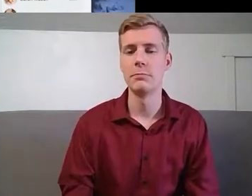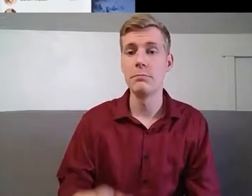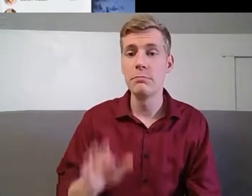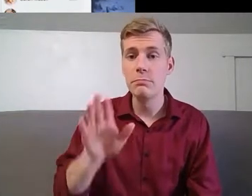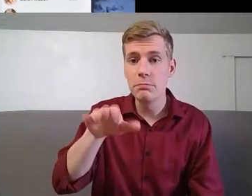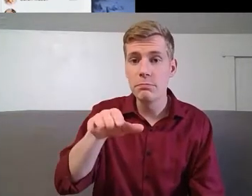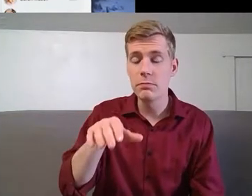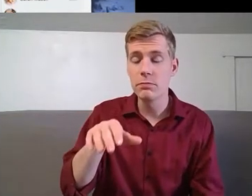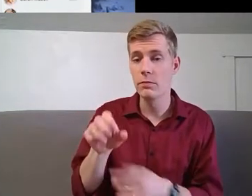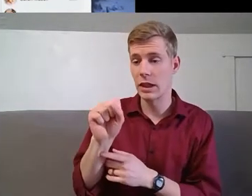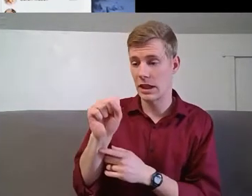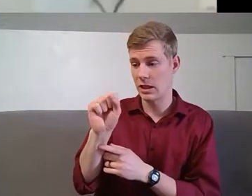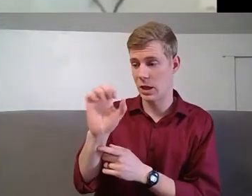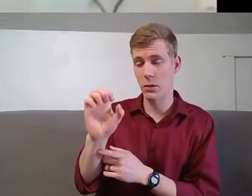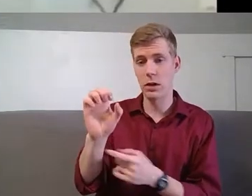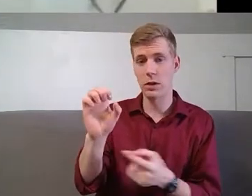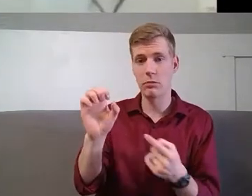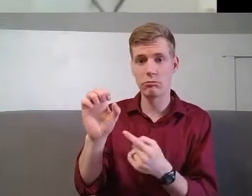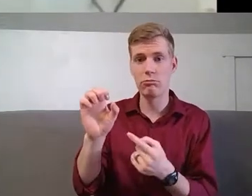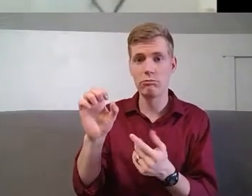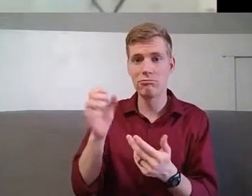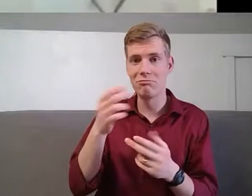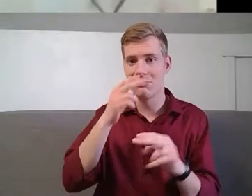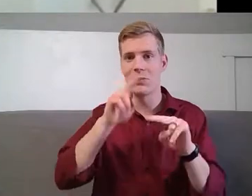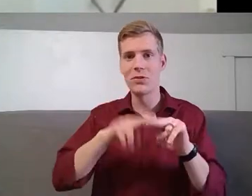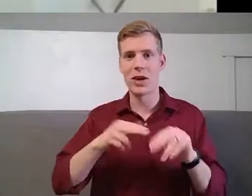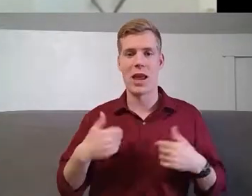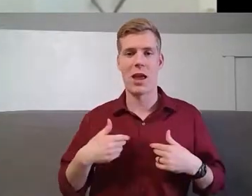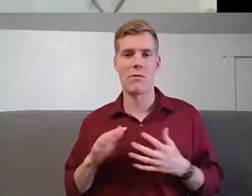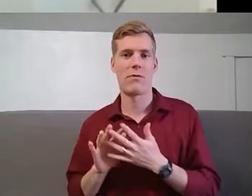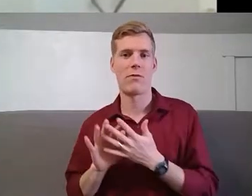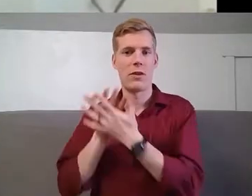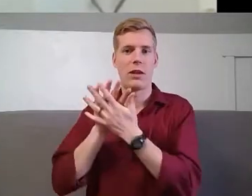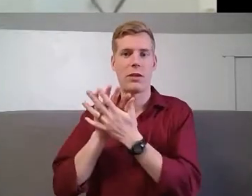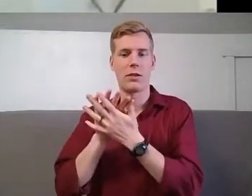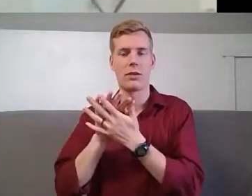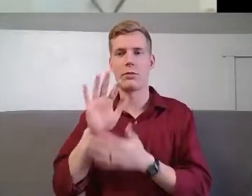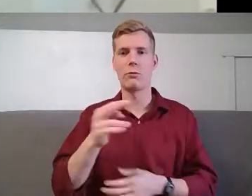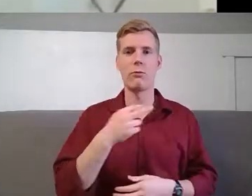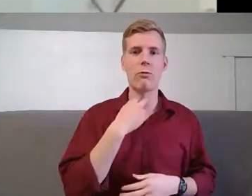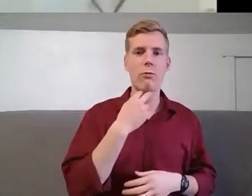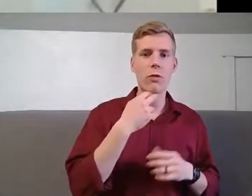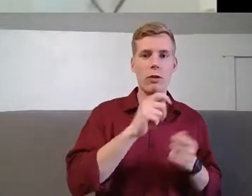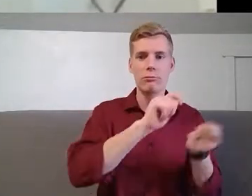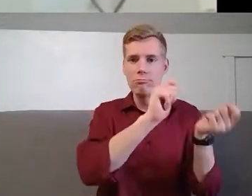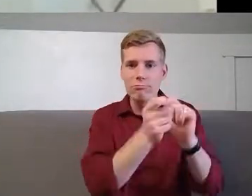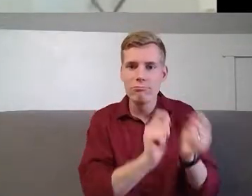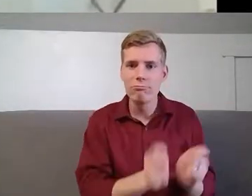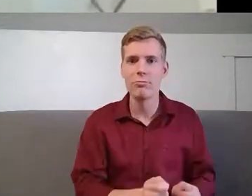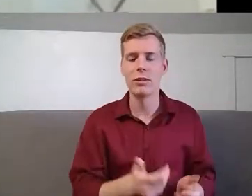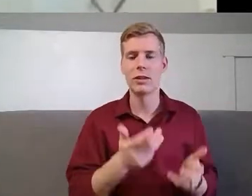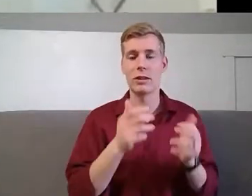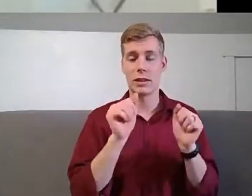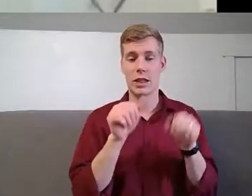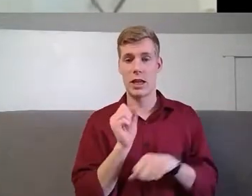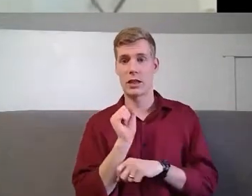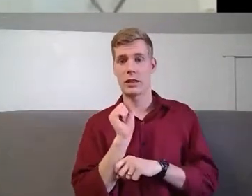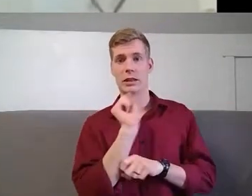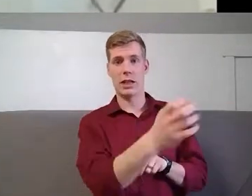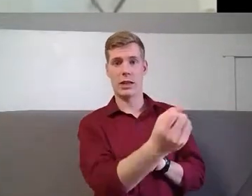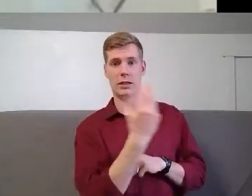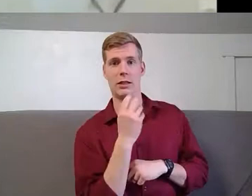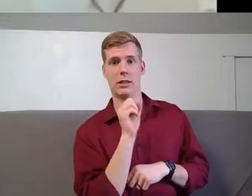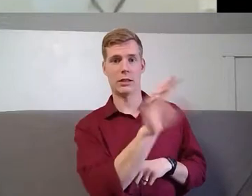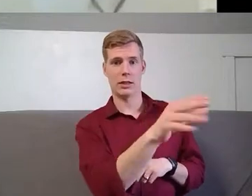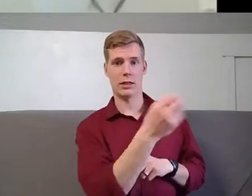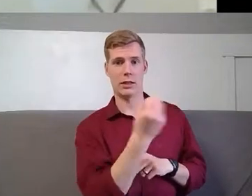Now, Snapchat is a fun way to put a filter. It changes your voice. You can send it directly back and forth